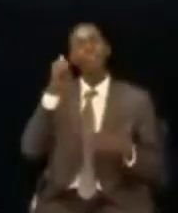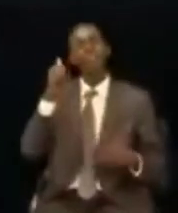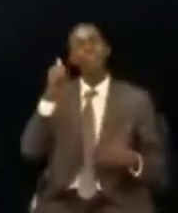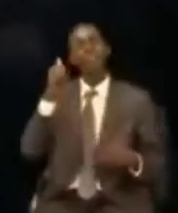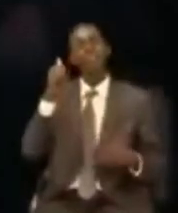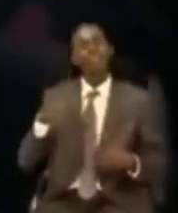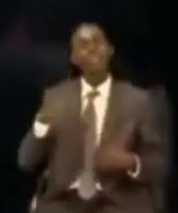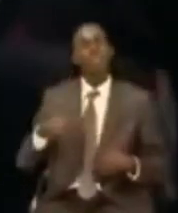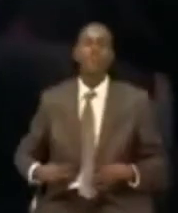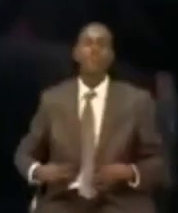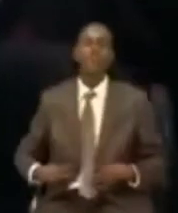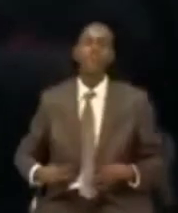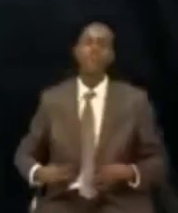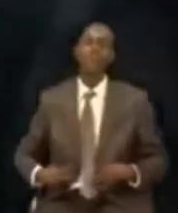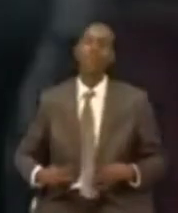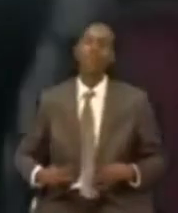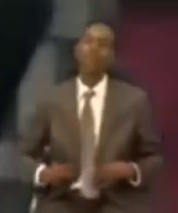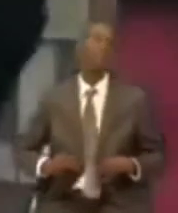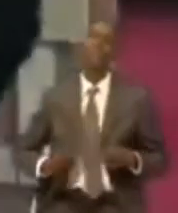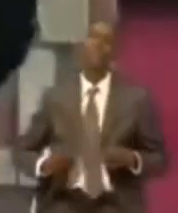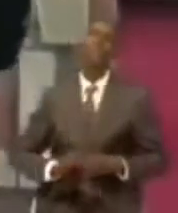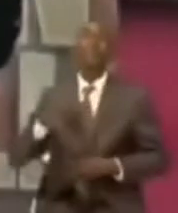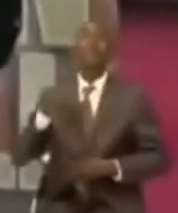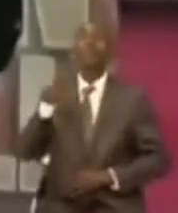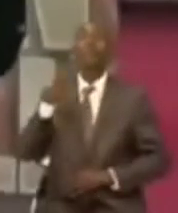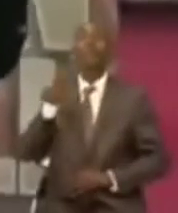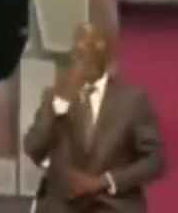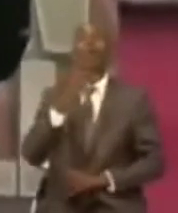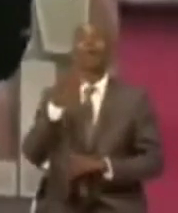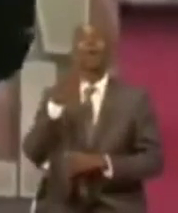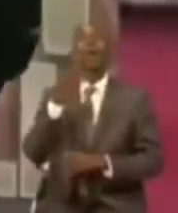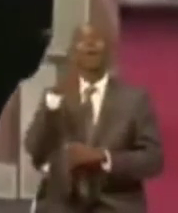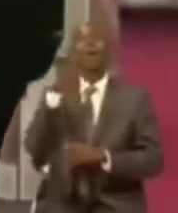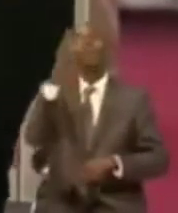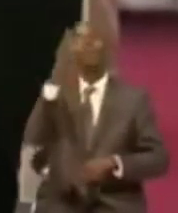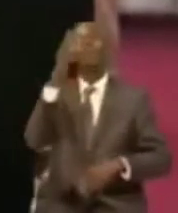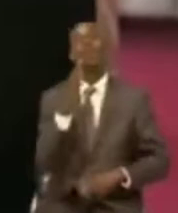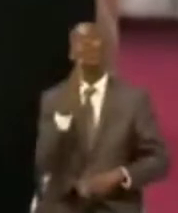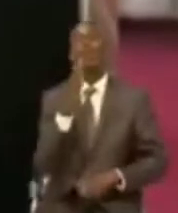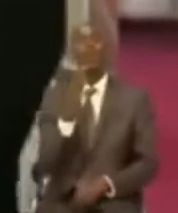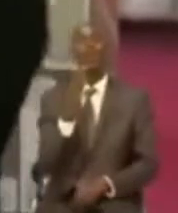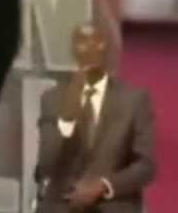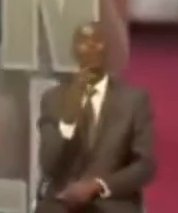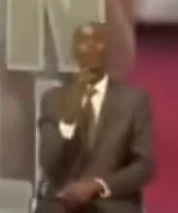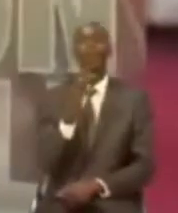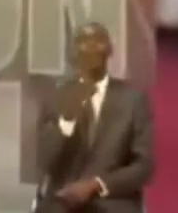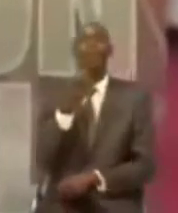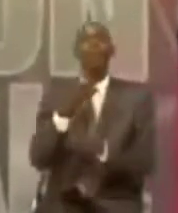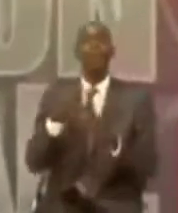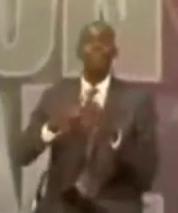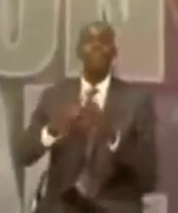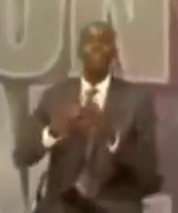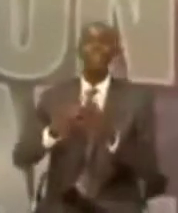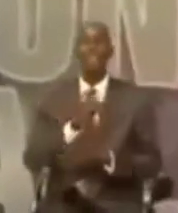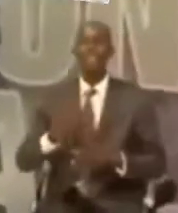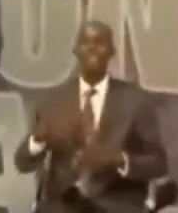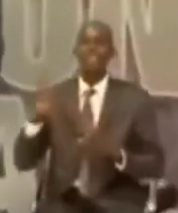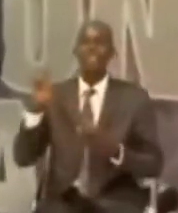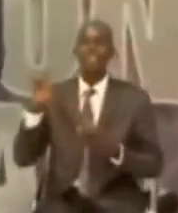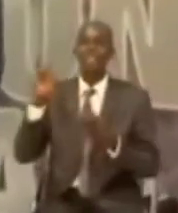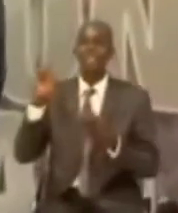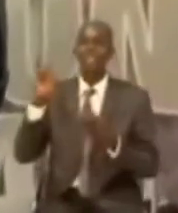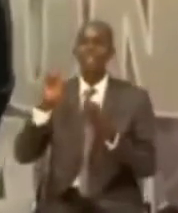You are the living God. You are God. From beginning